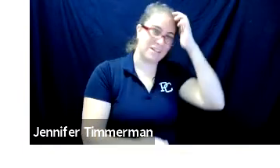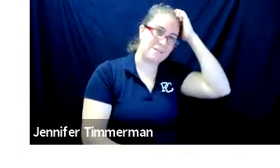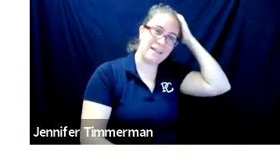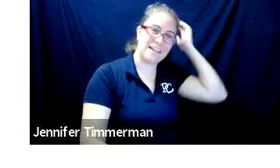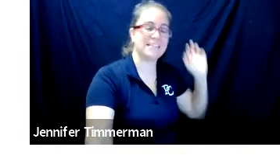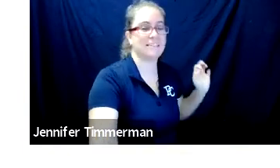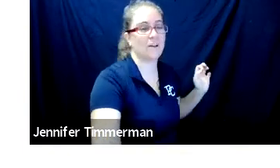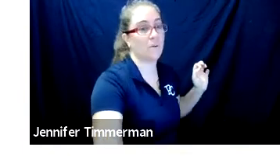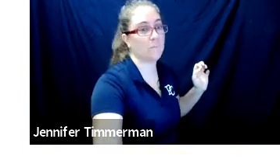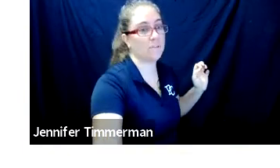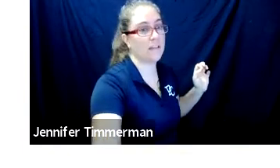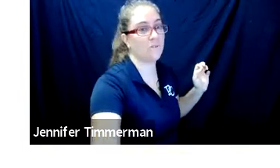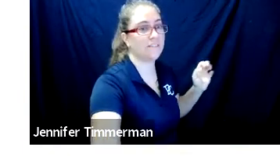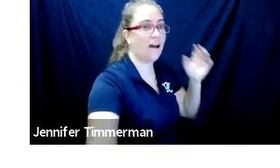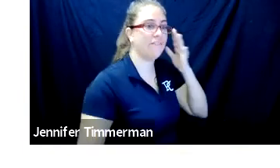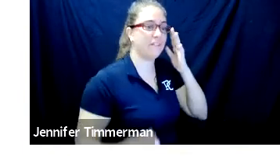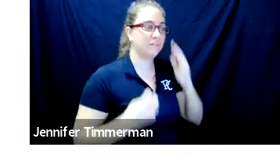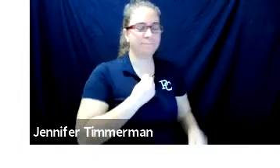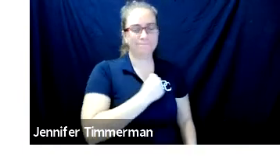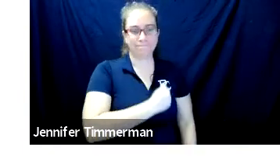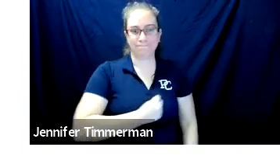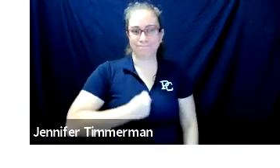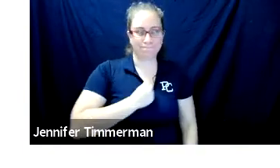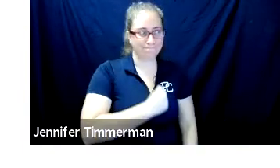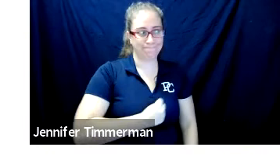Awesome job, guys. Okay, one more time, voice off.